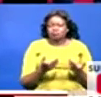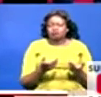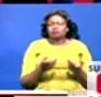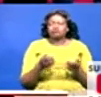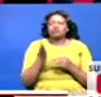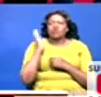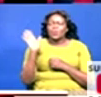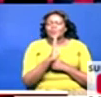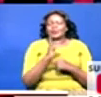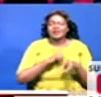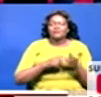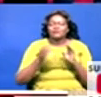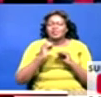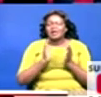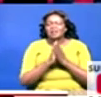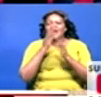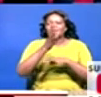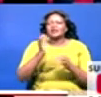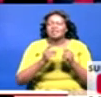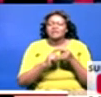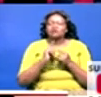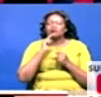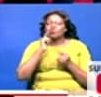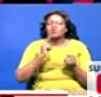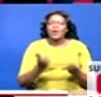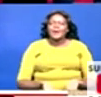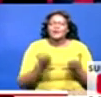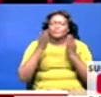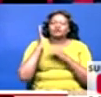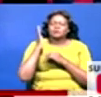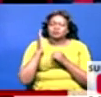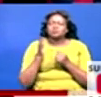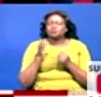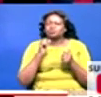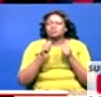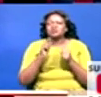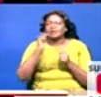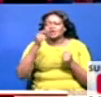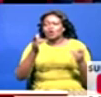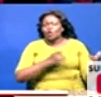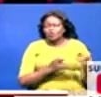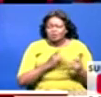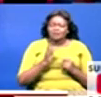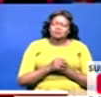election, with calls of enhancement of the security being a key concern. Reporting for Easy Friday from